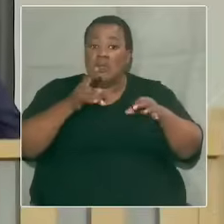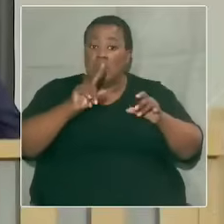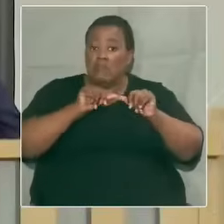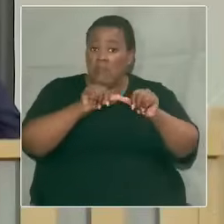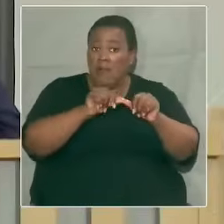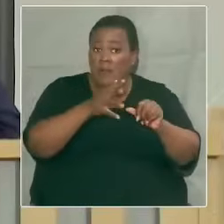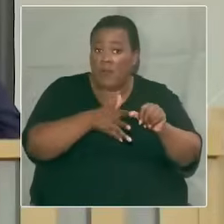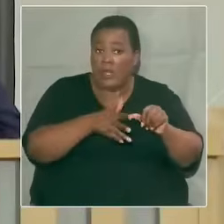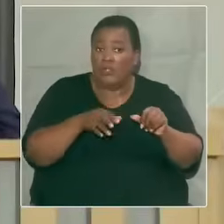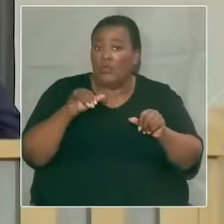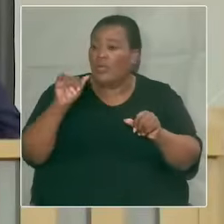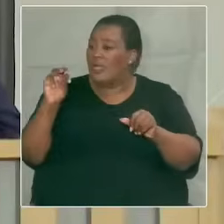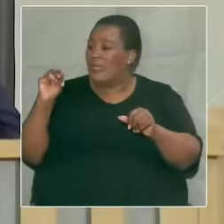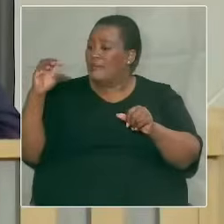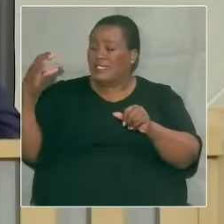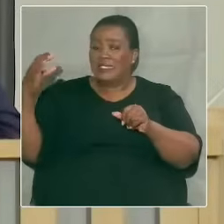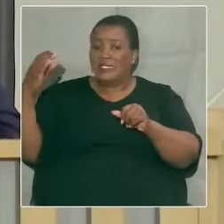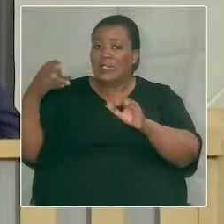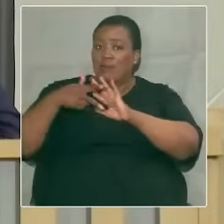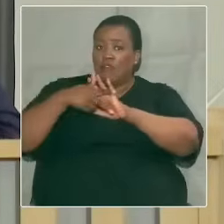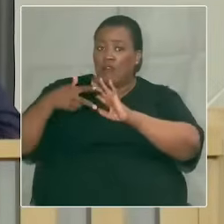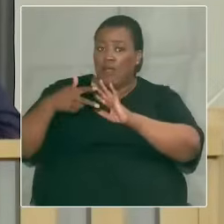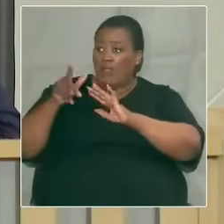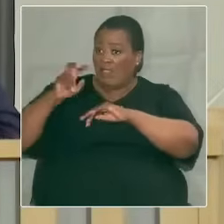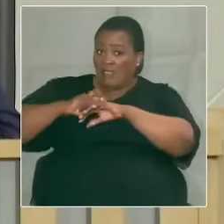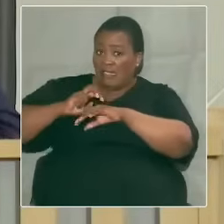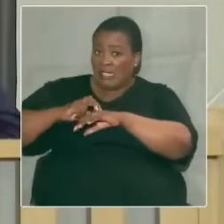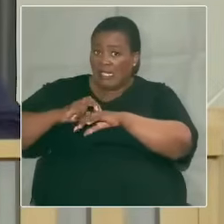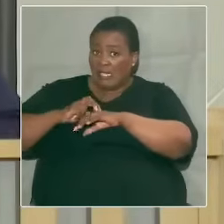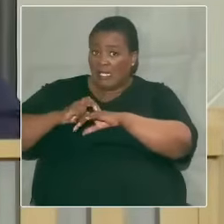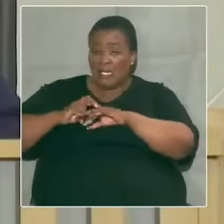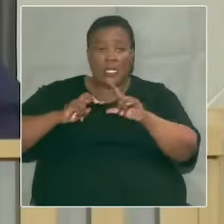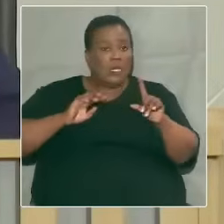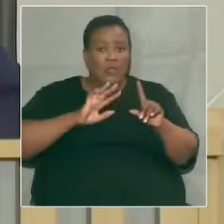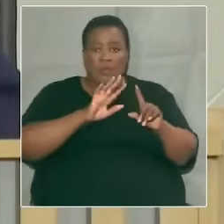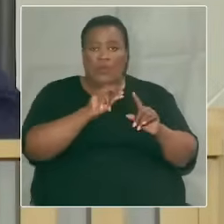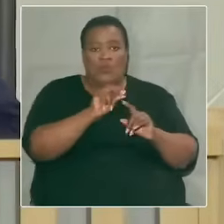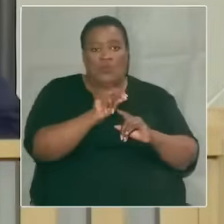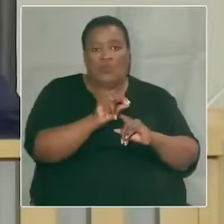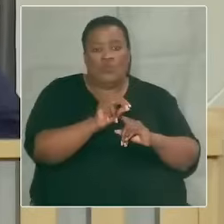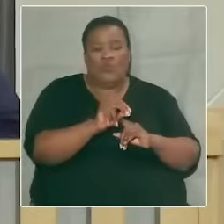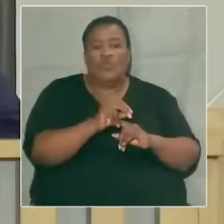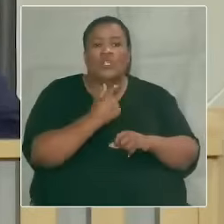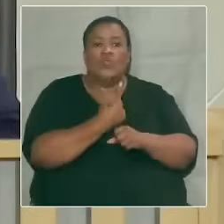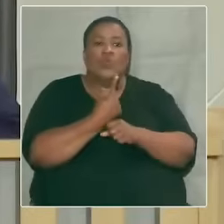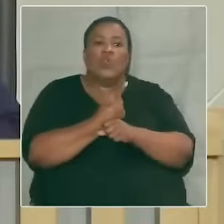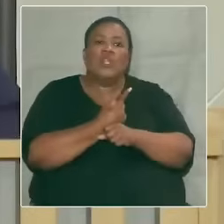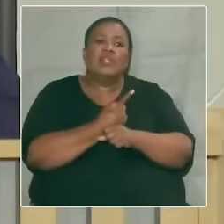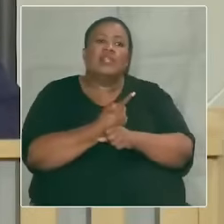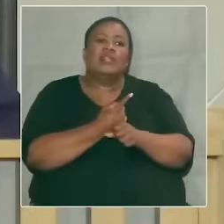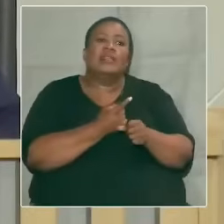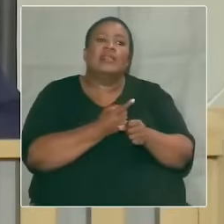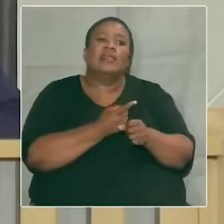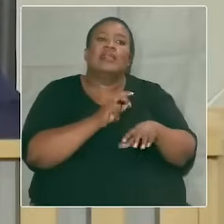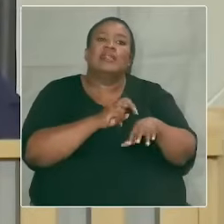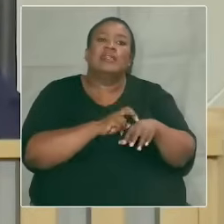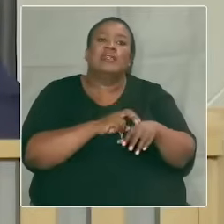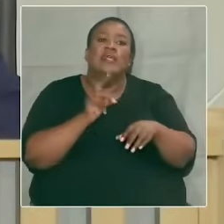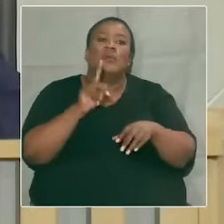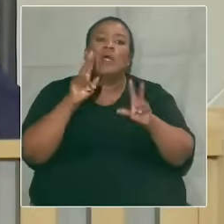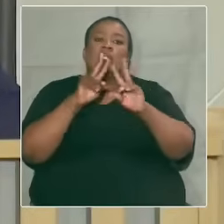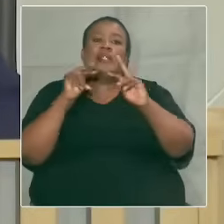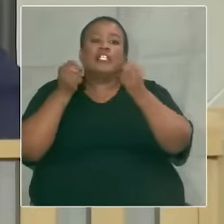not need the IMC approval. It only required the National Commissioner, based on what the work that he